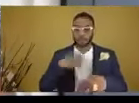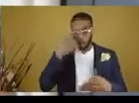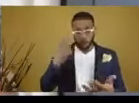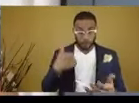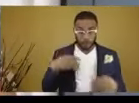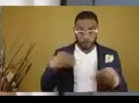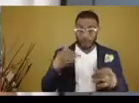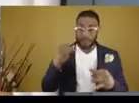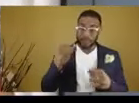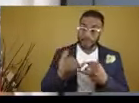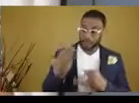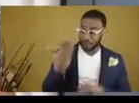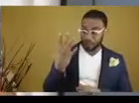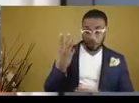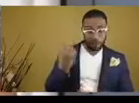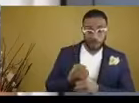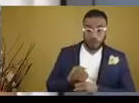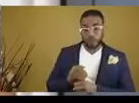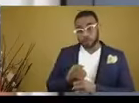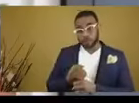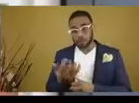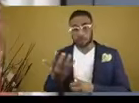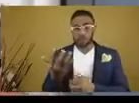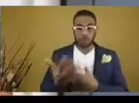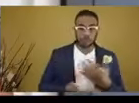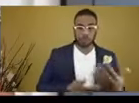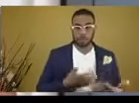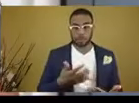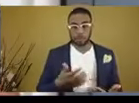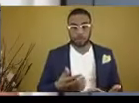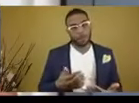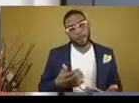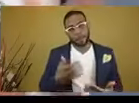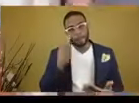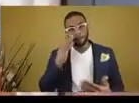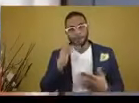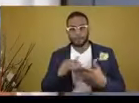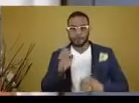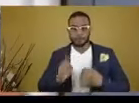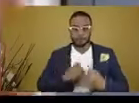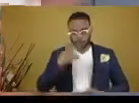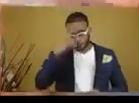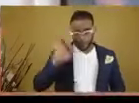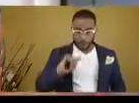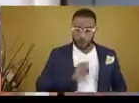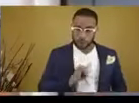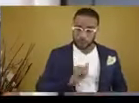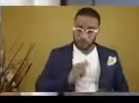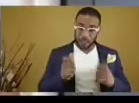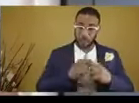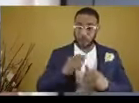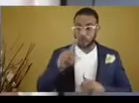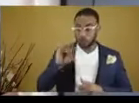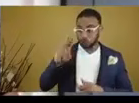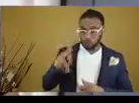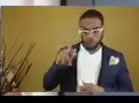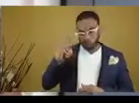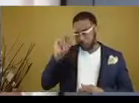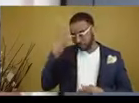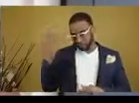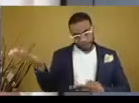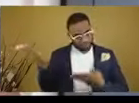last 4 years just in a bit of a experiencing some emotional trauma ourselves, dealing with Donald Trump and all the nonsense that he brought